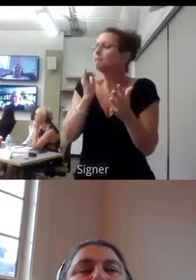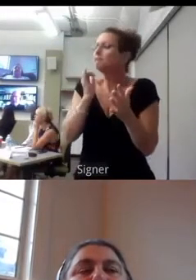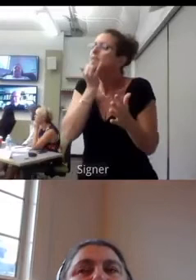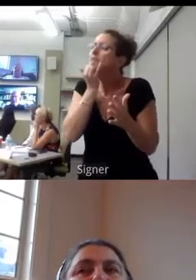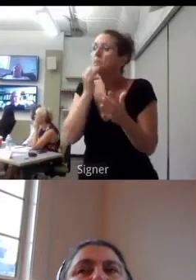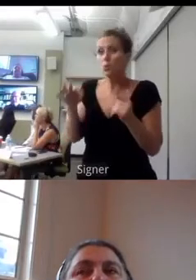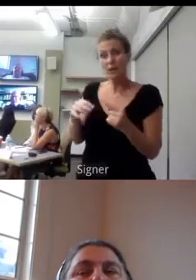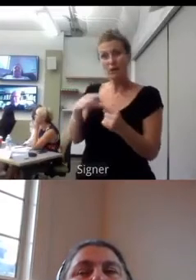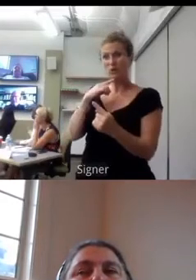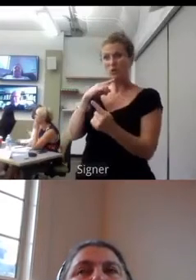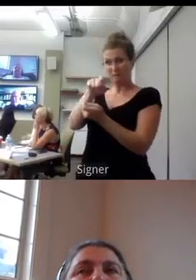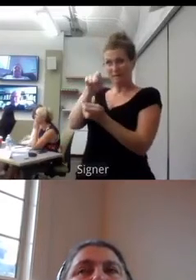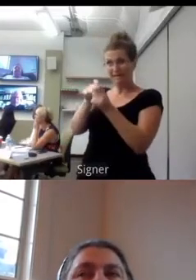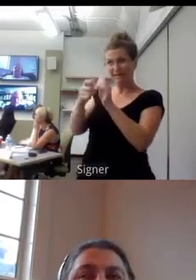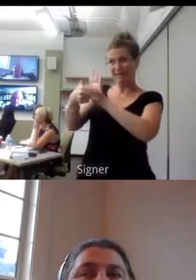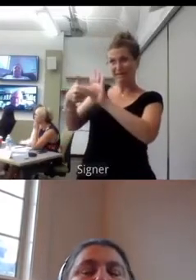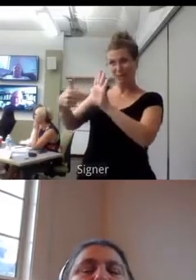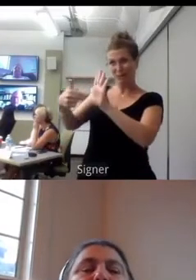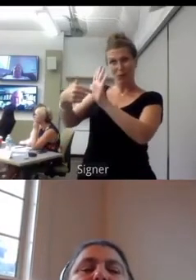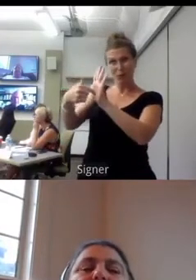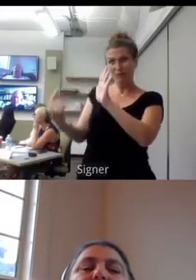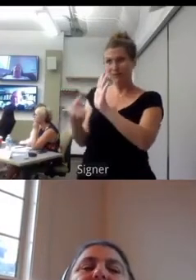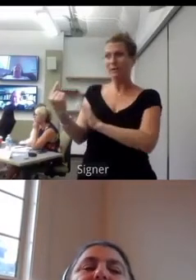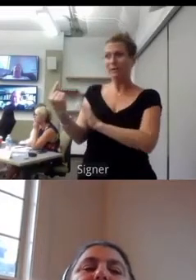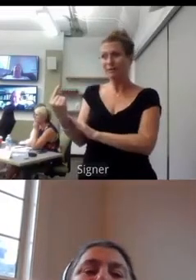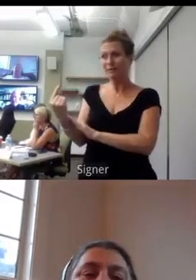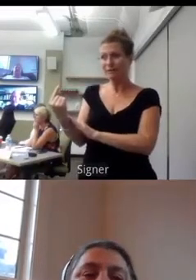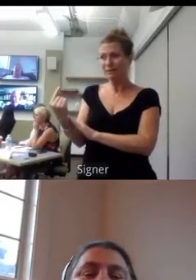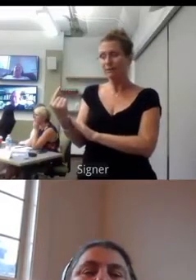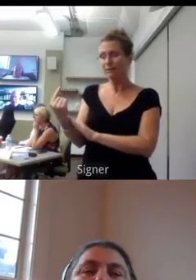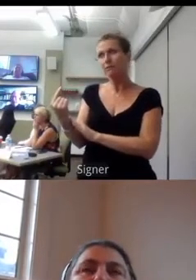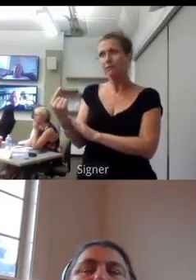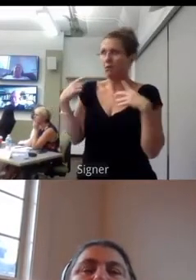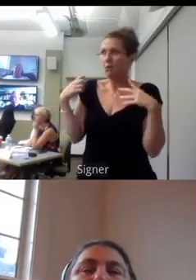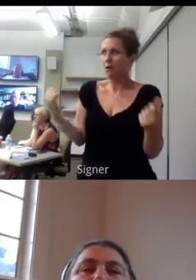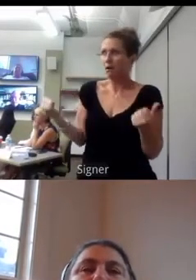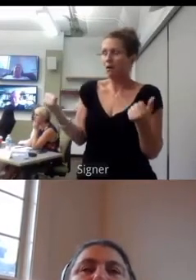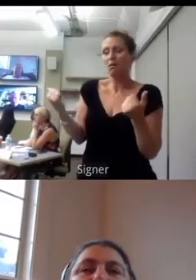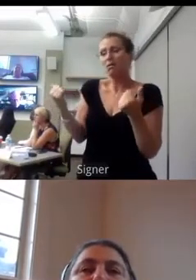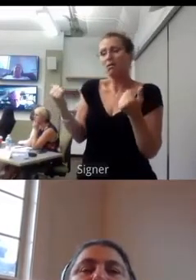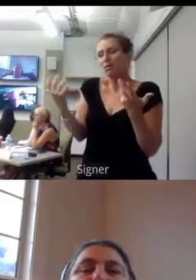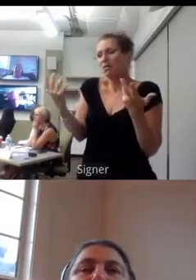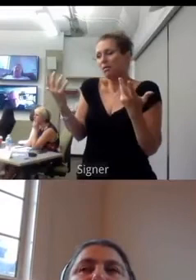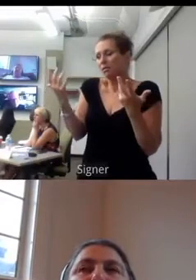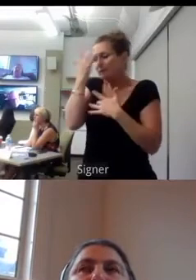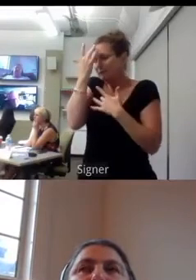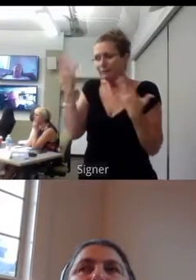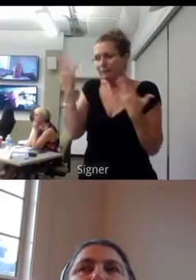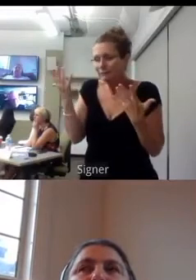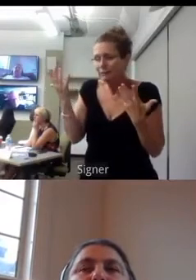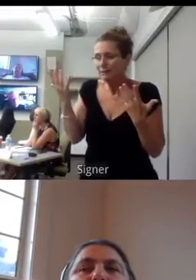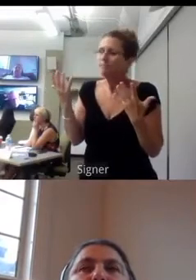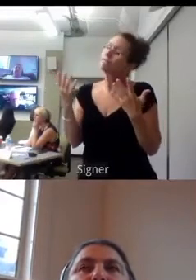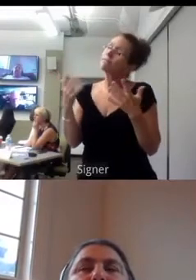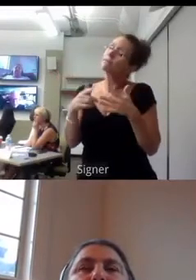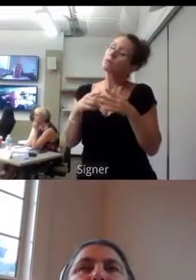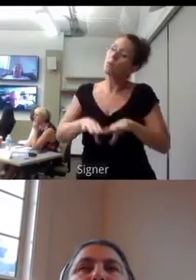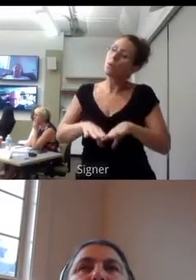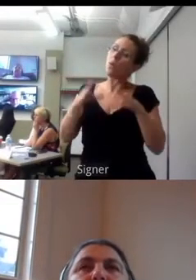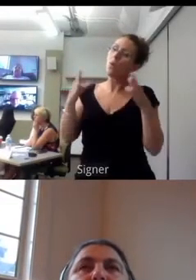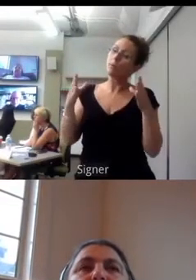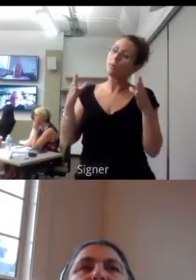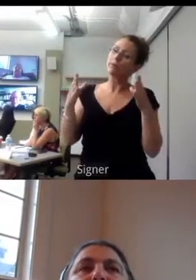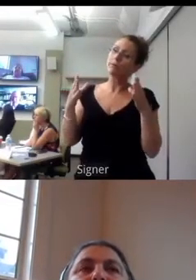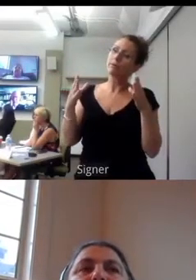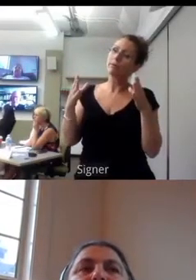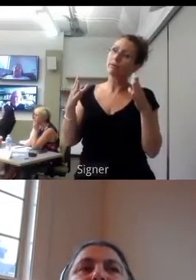impairment, and in some cases health condition, what you're opening the door to is a kind of interpretation that says, well, first of